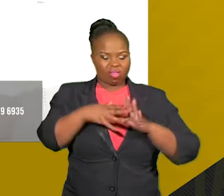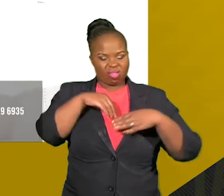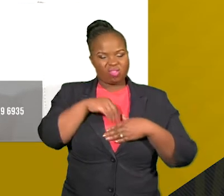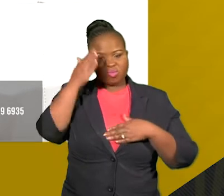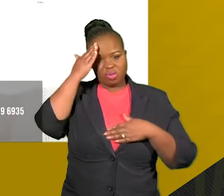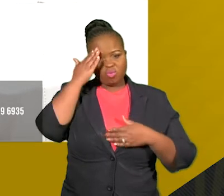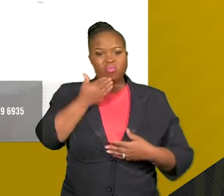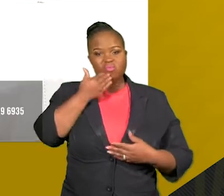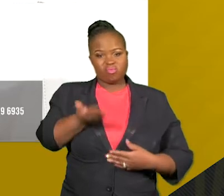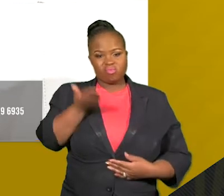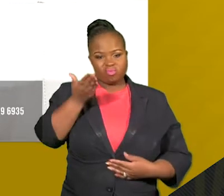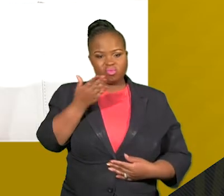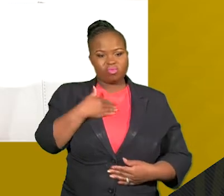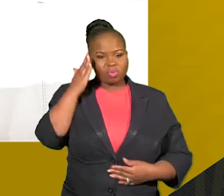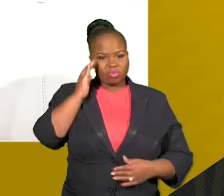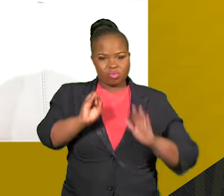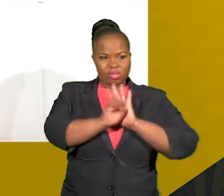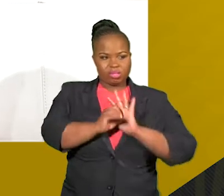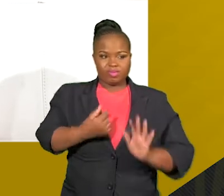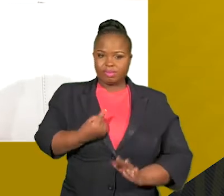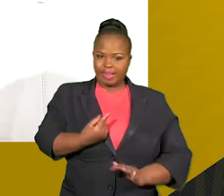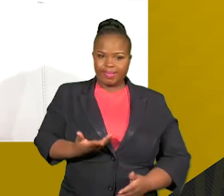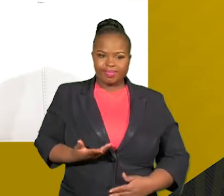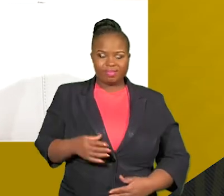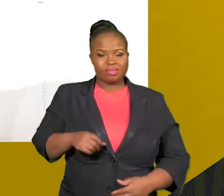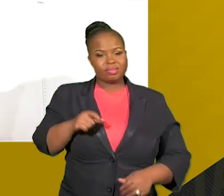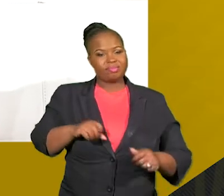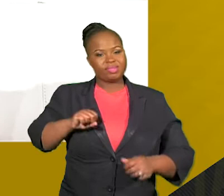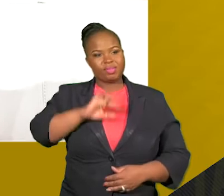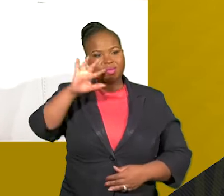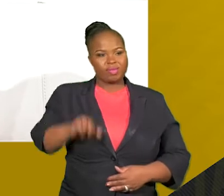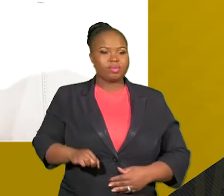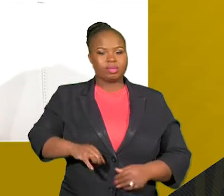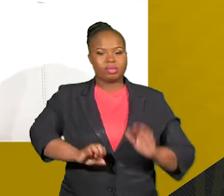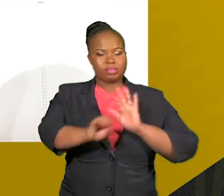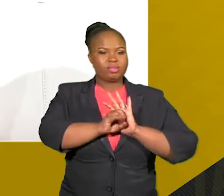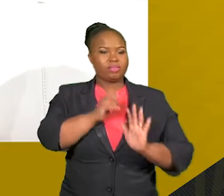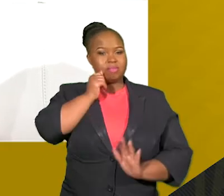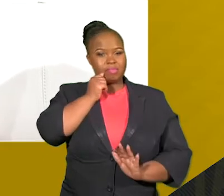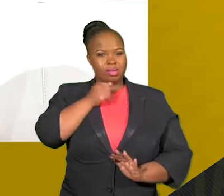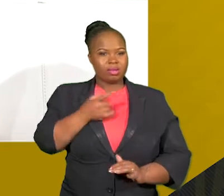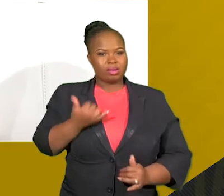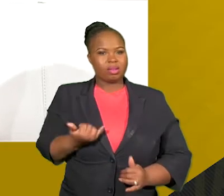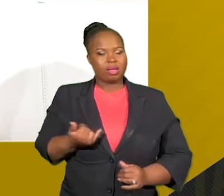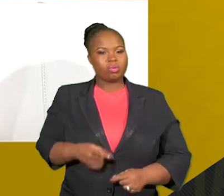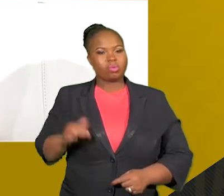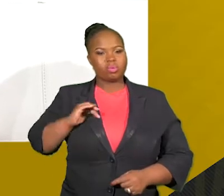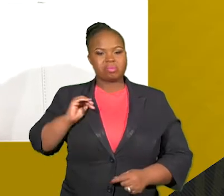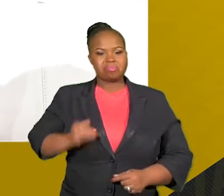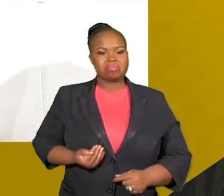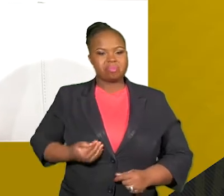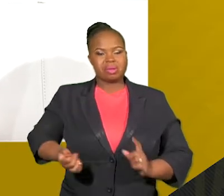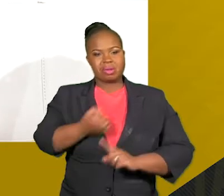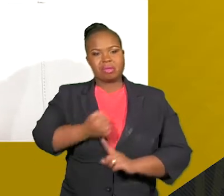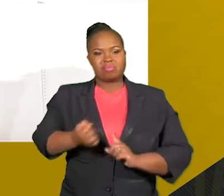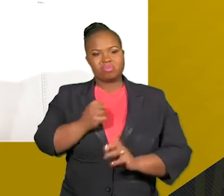are? Do they recognize their identities? And has the South African identity of a man become a wife beater, a woman beater, a